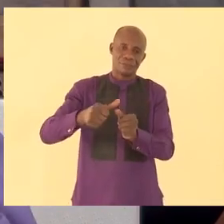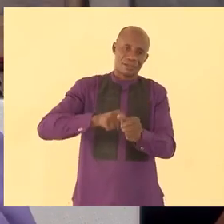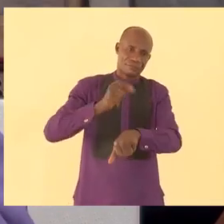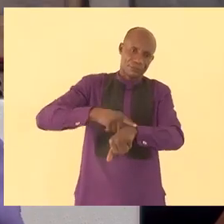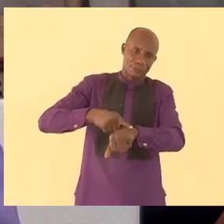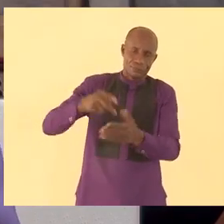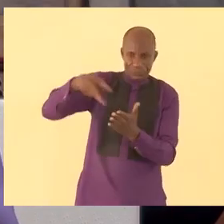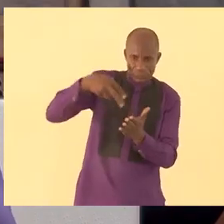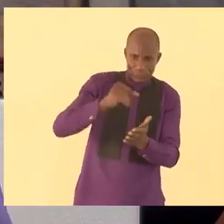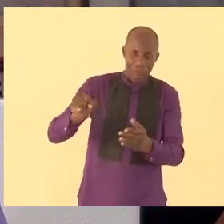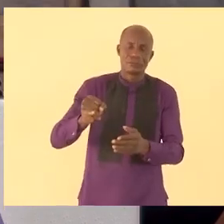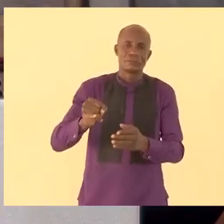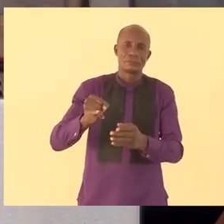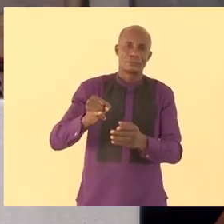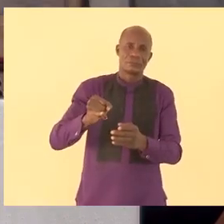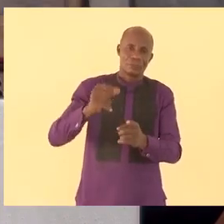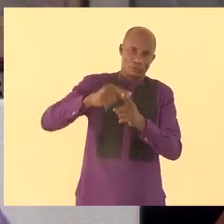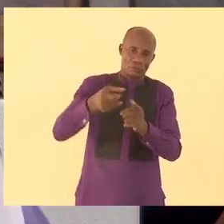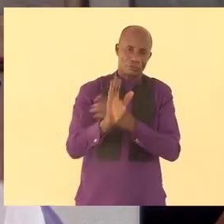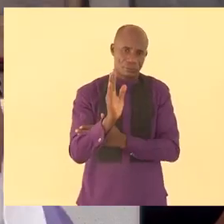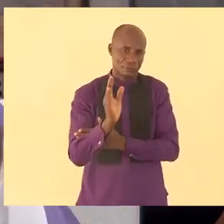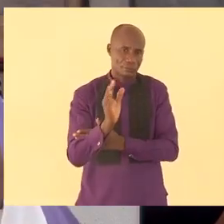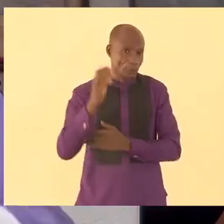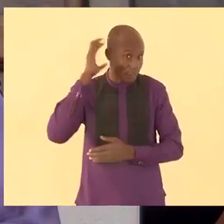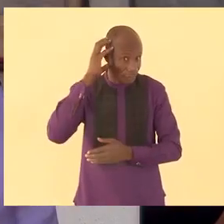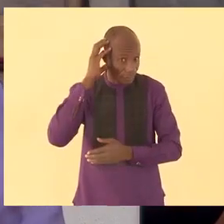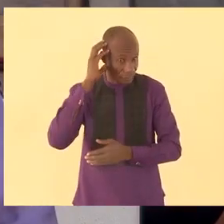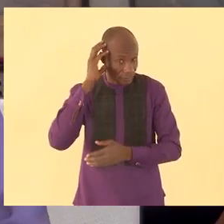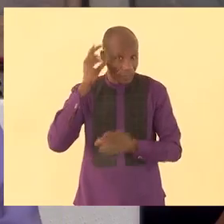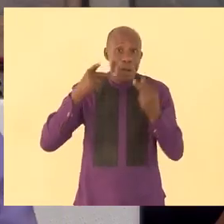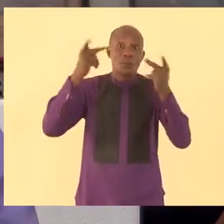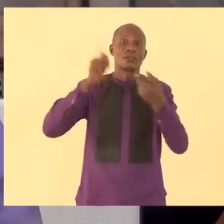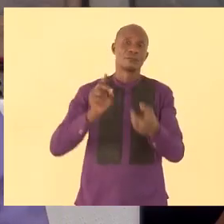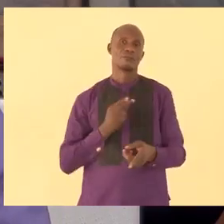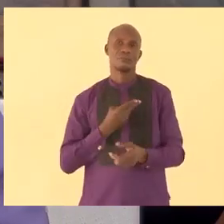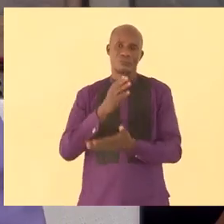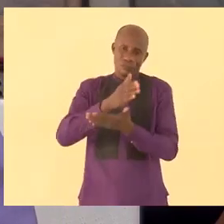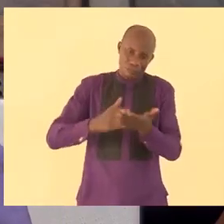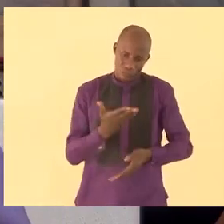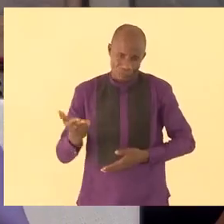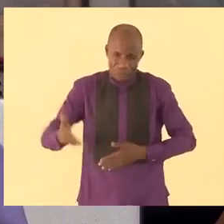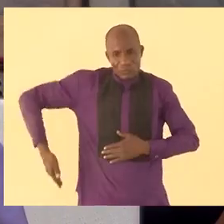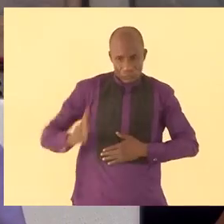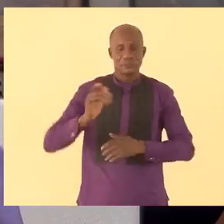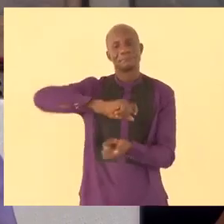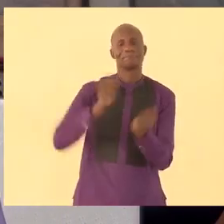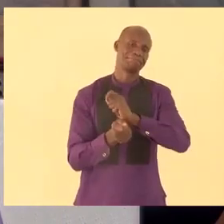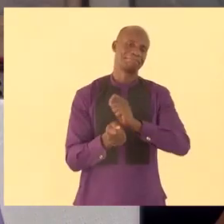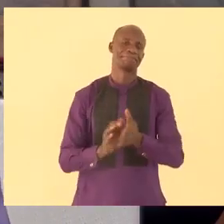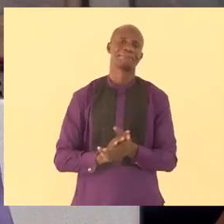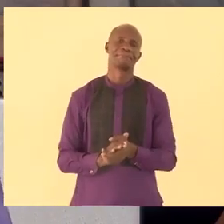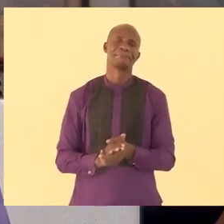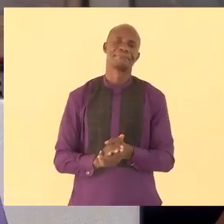Every time we read the Word of God or hear the Word of God proclaimed to us, something should changing